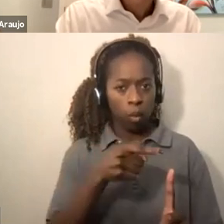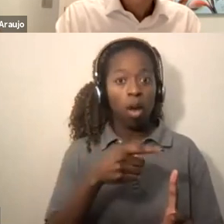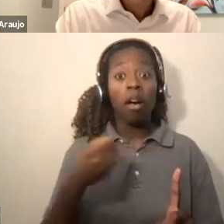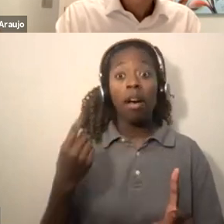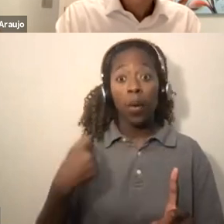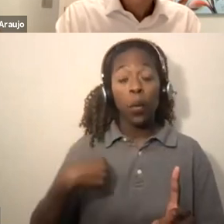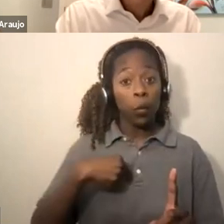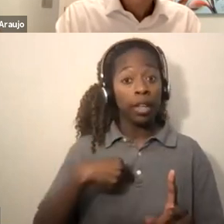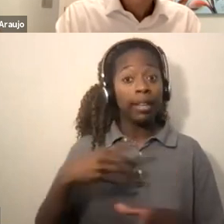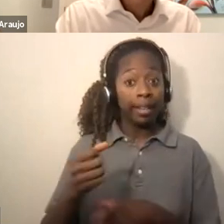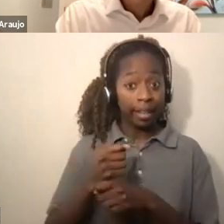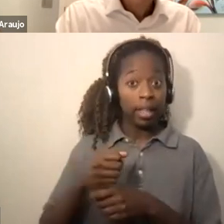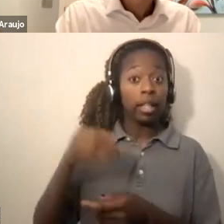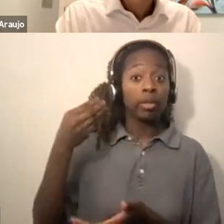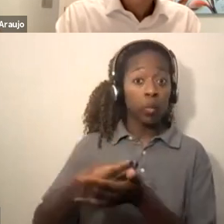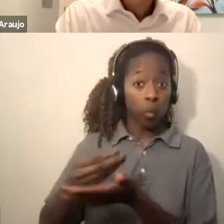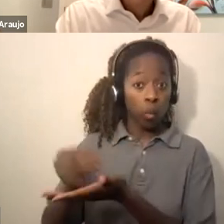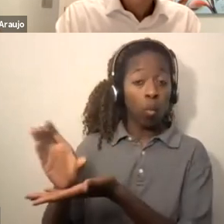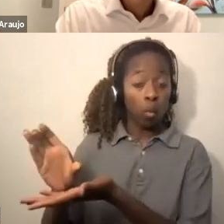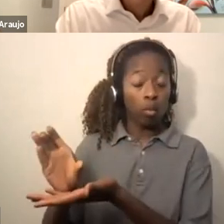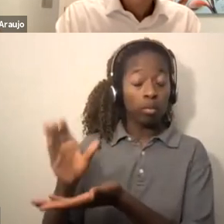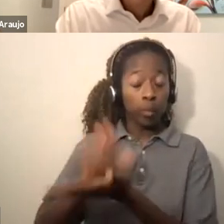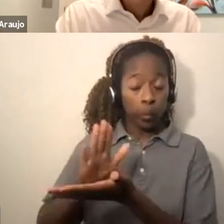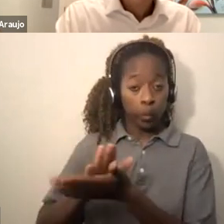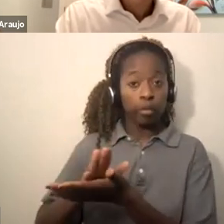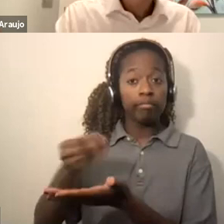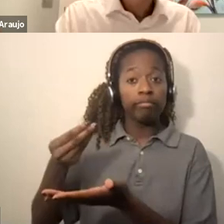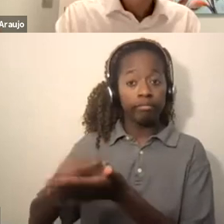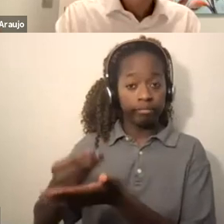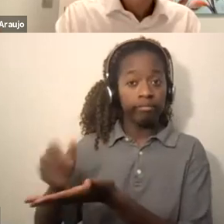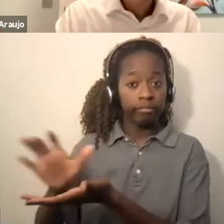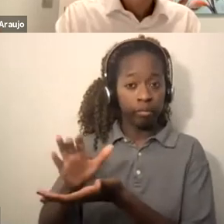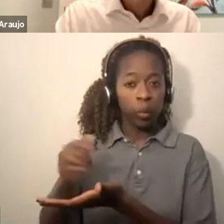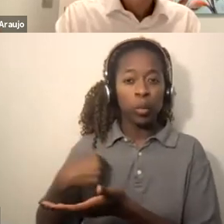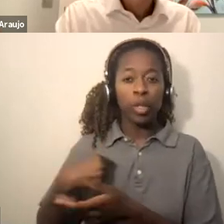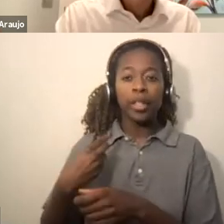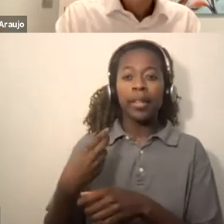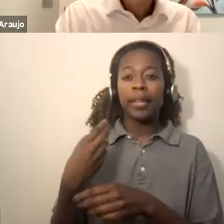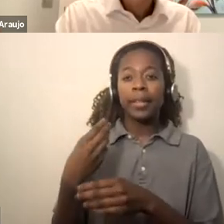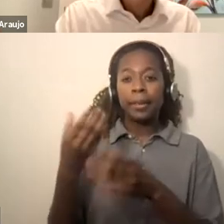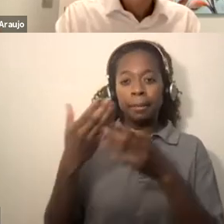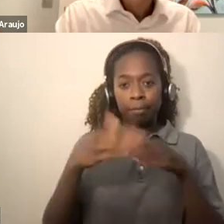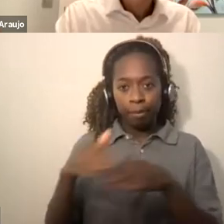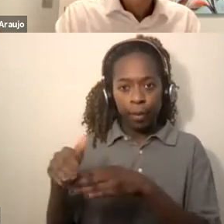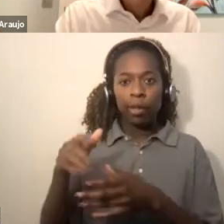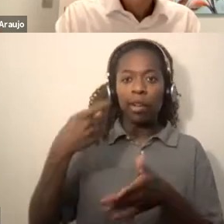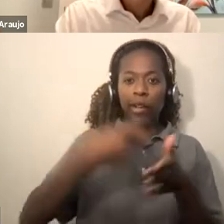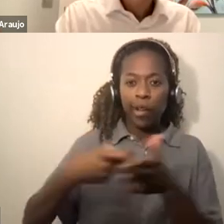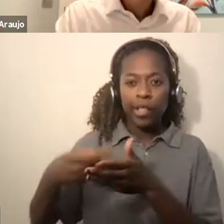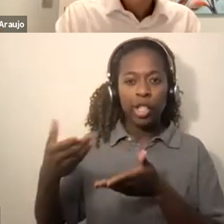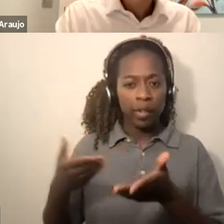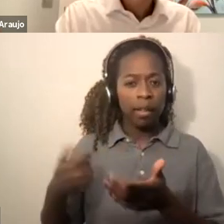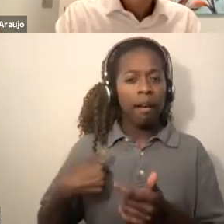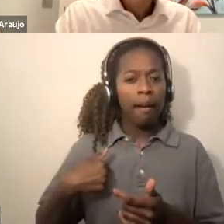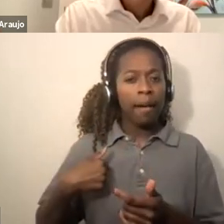also centralizing some costs and services and so i would be interested in understanding how that